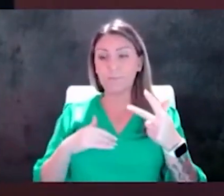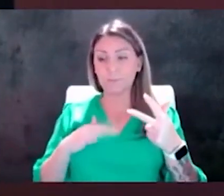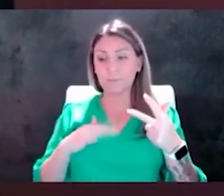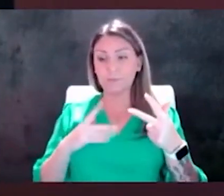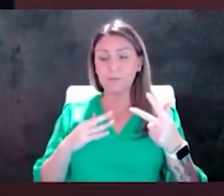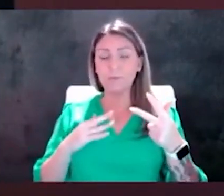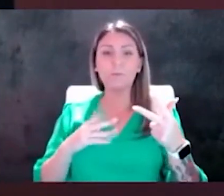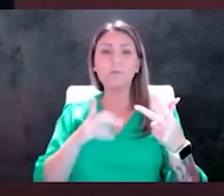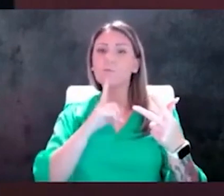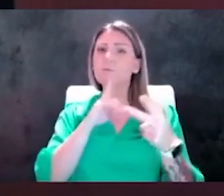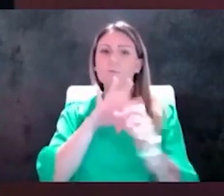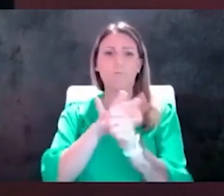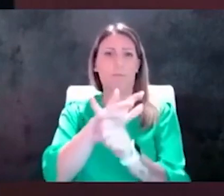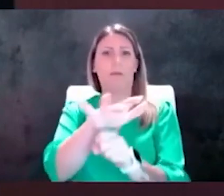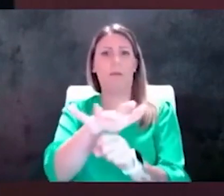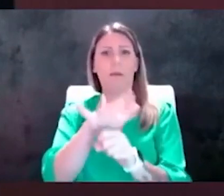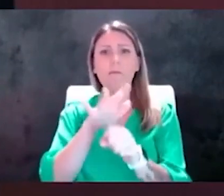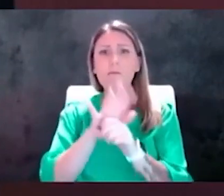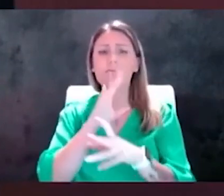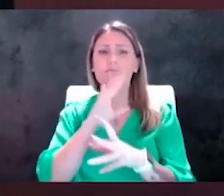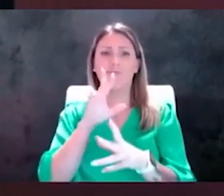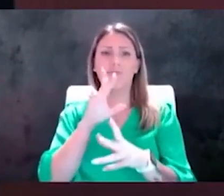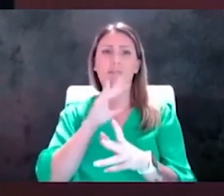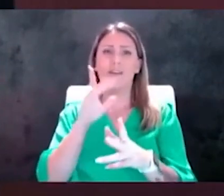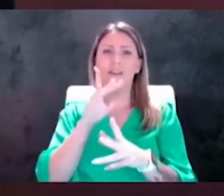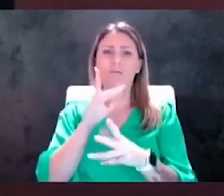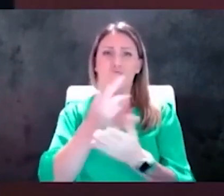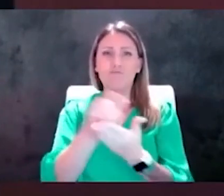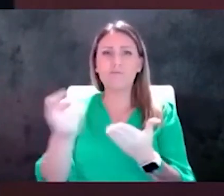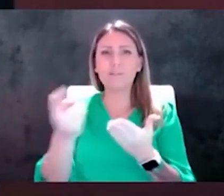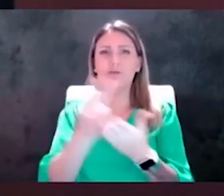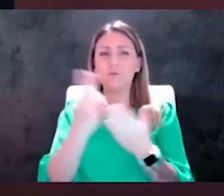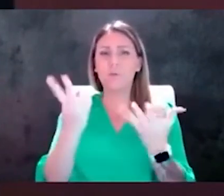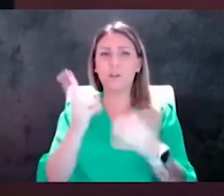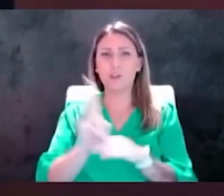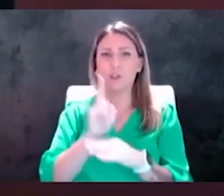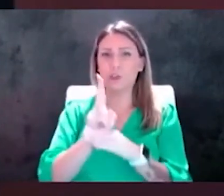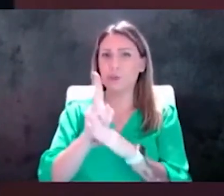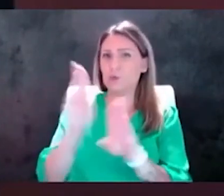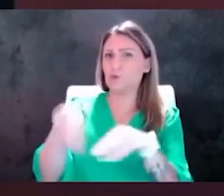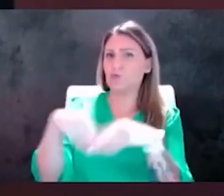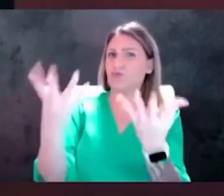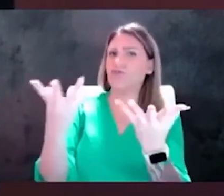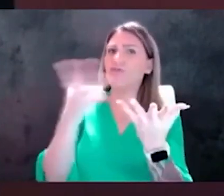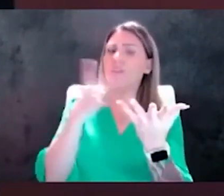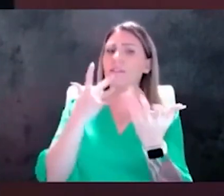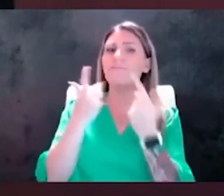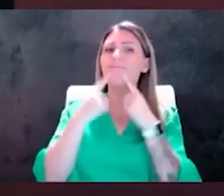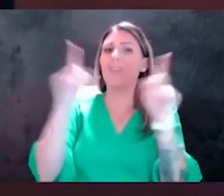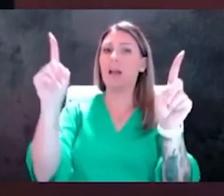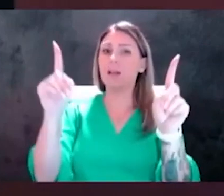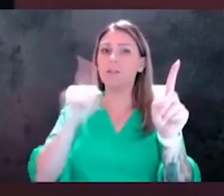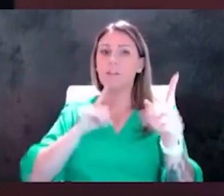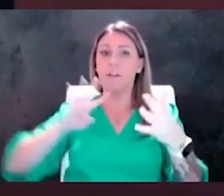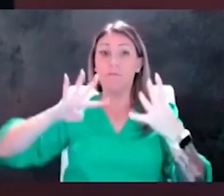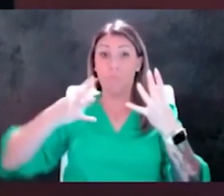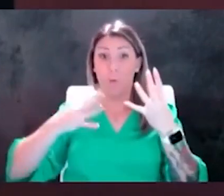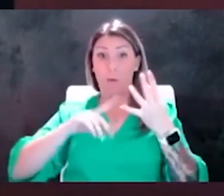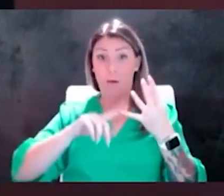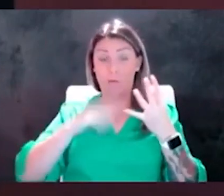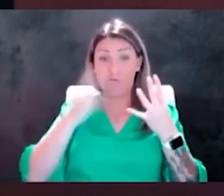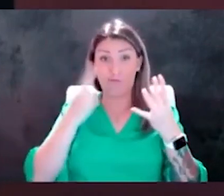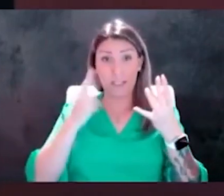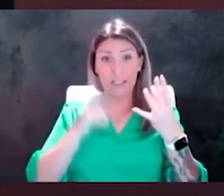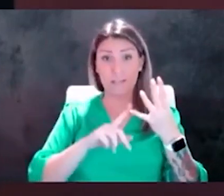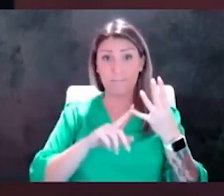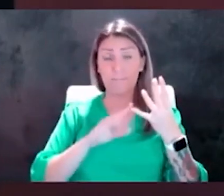of infrastructure with what's being used to deliver it effectively. Fourth, I believe that